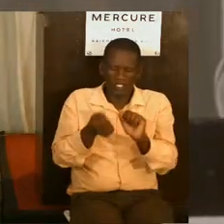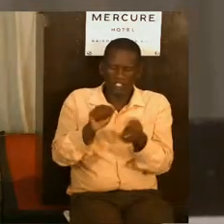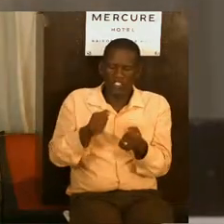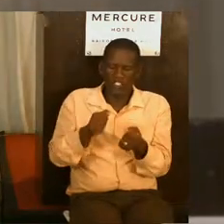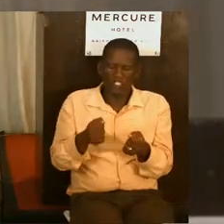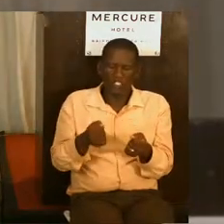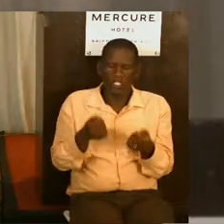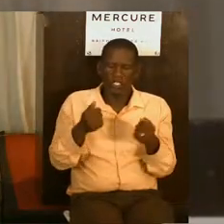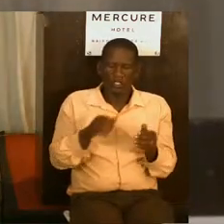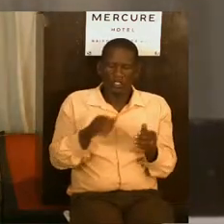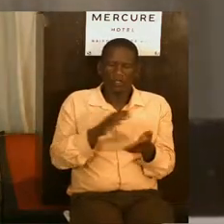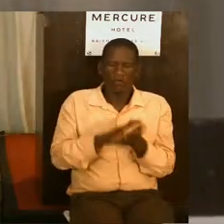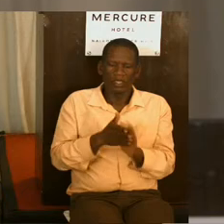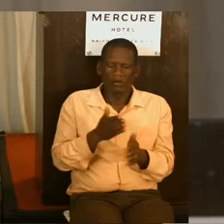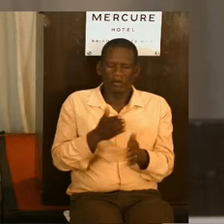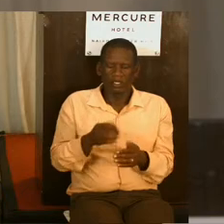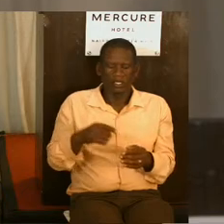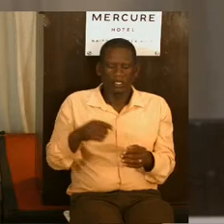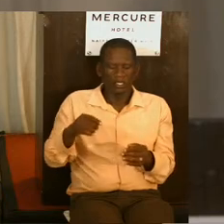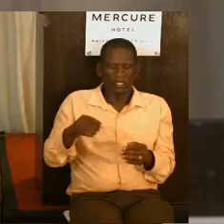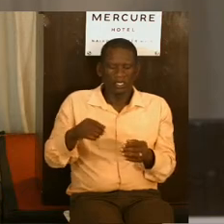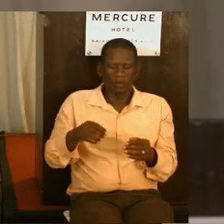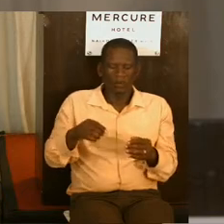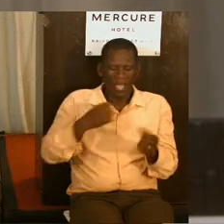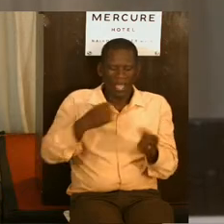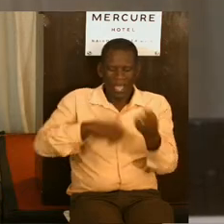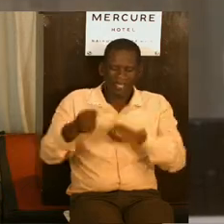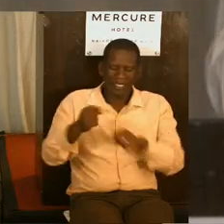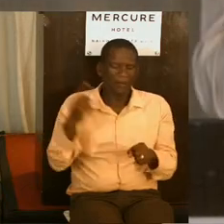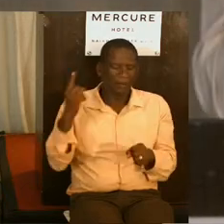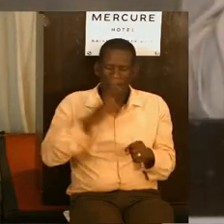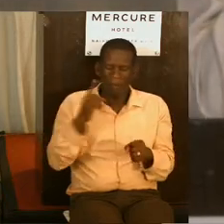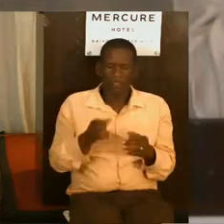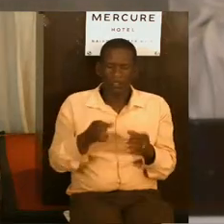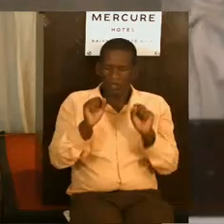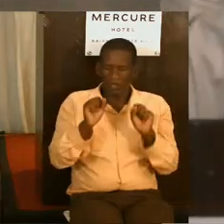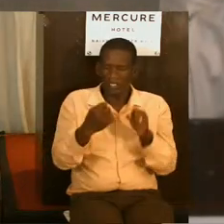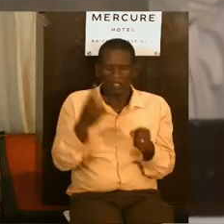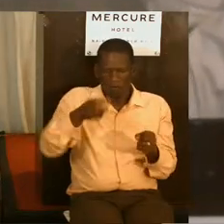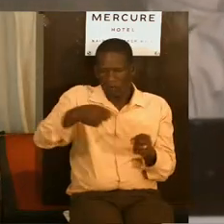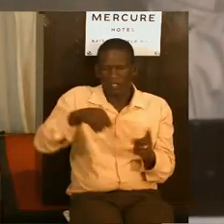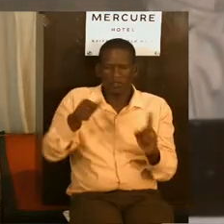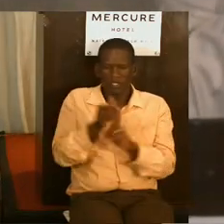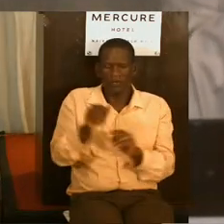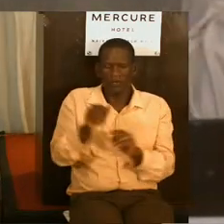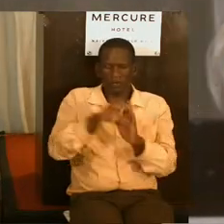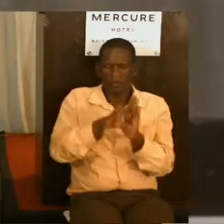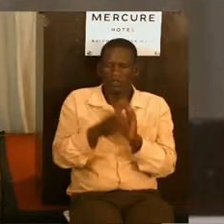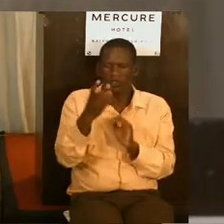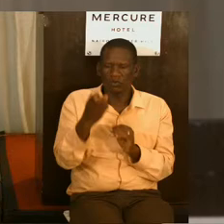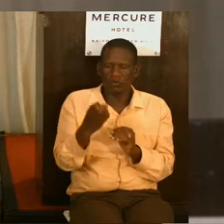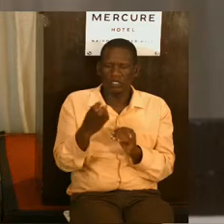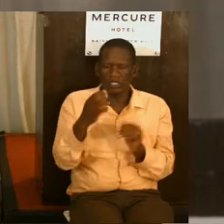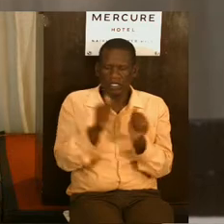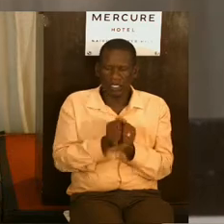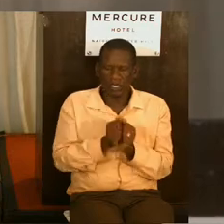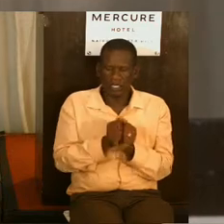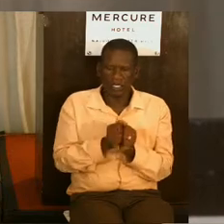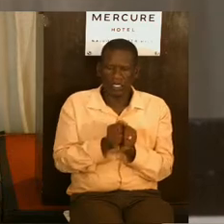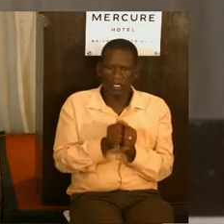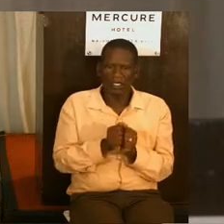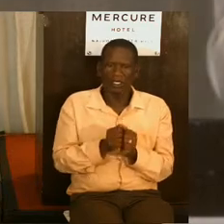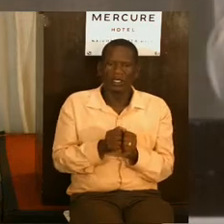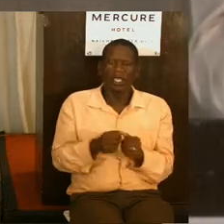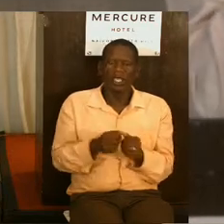without a certain amount of Madness like for example you can see for us to achieve this constitution 2020 2010